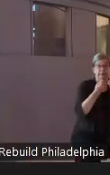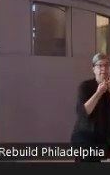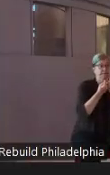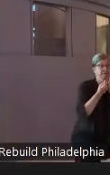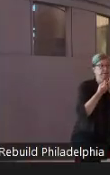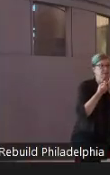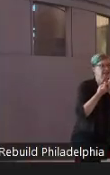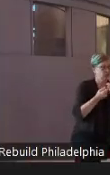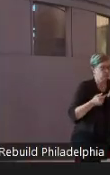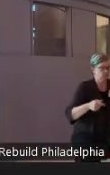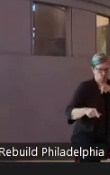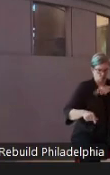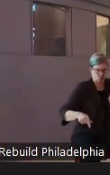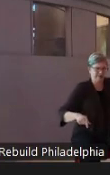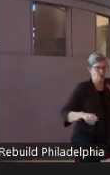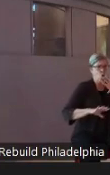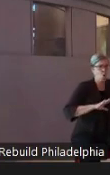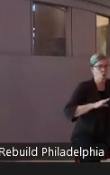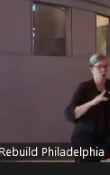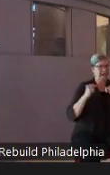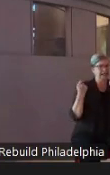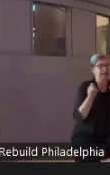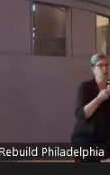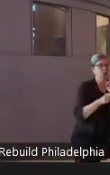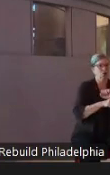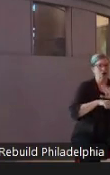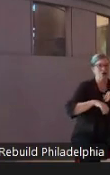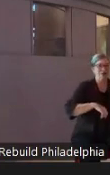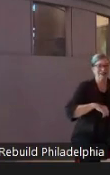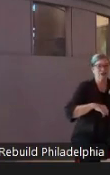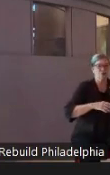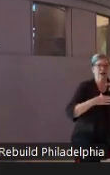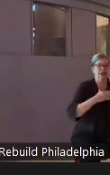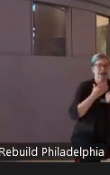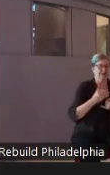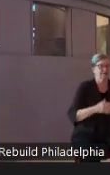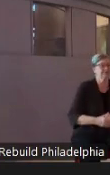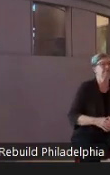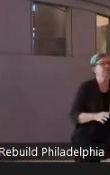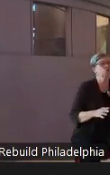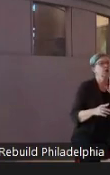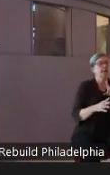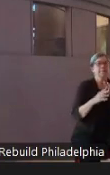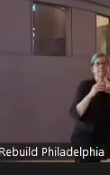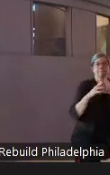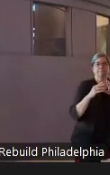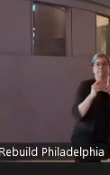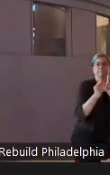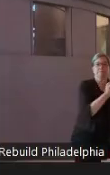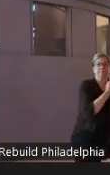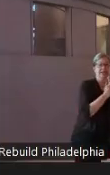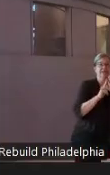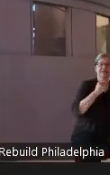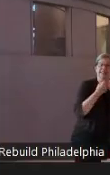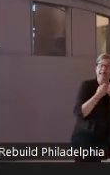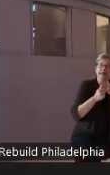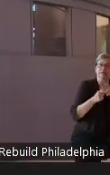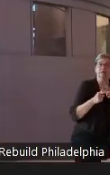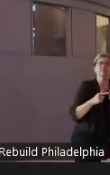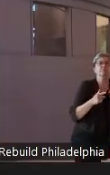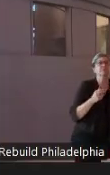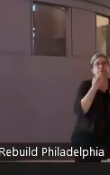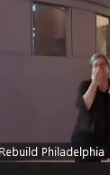There's a whole team of us that are working on this project. So you'll meet the team. You'll hear